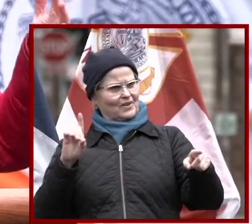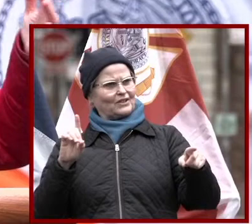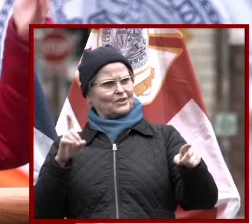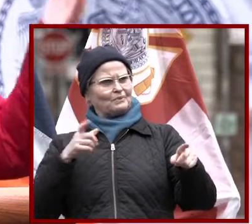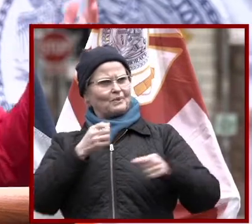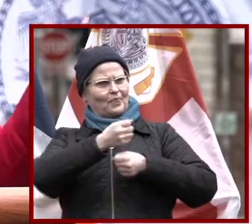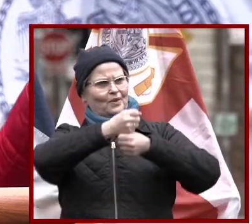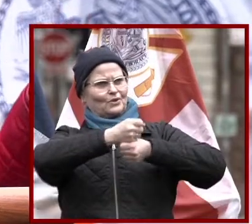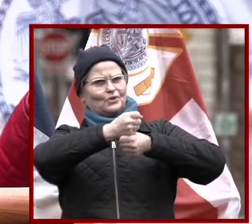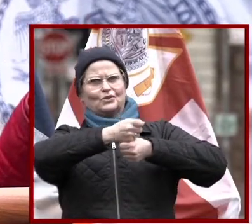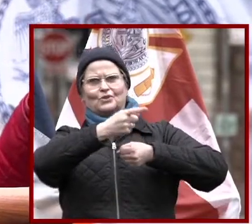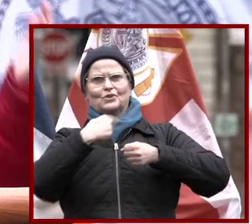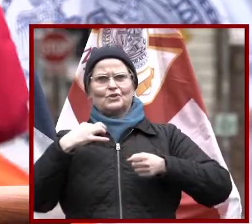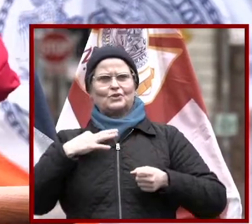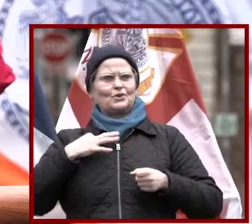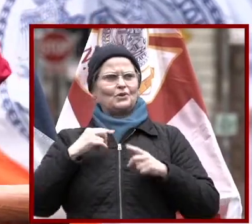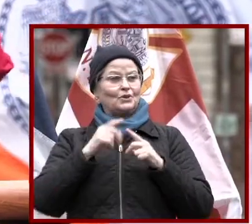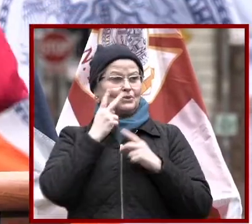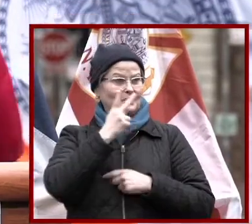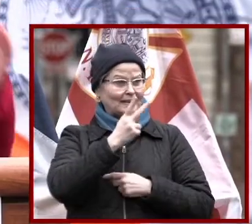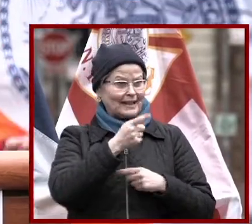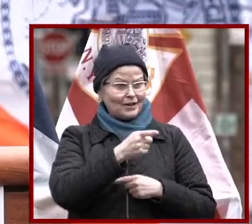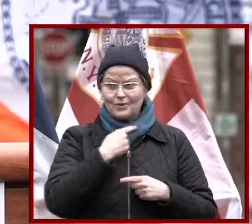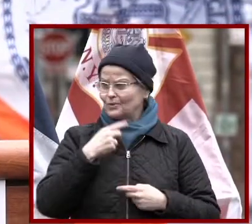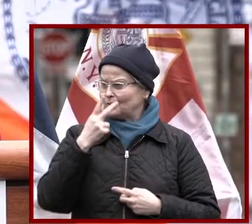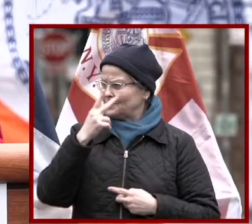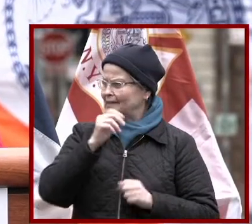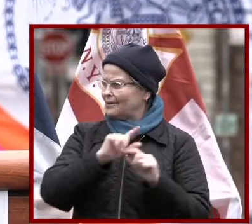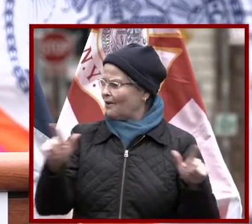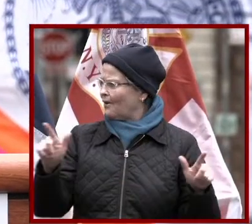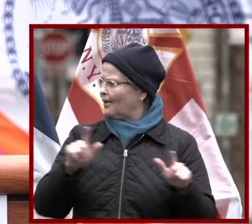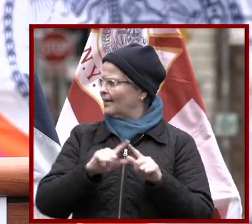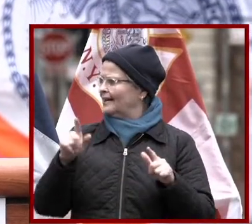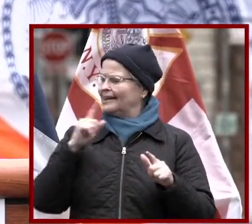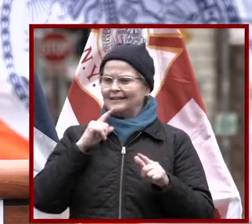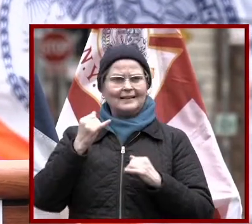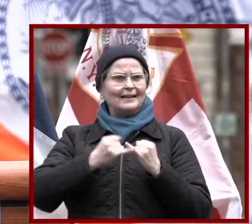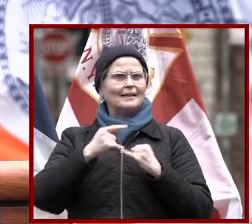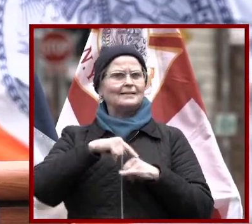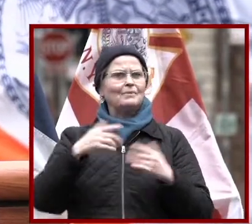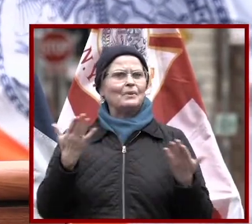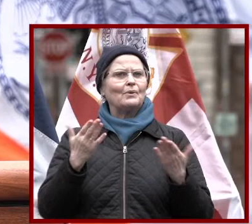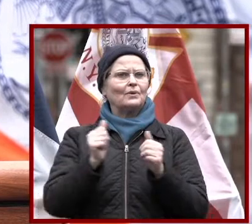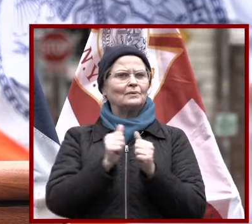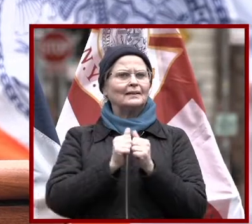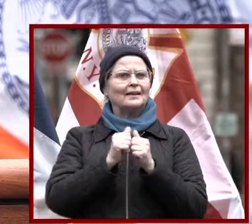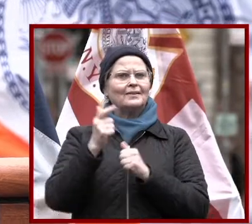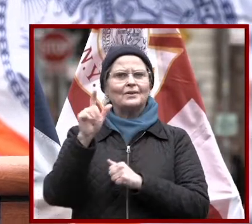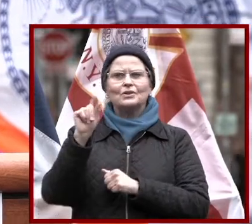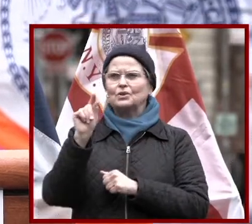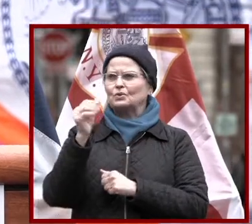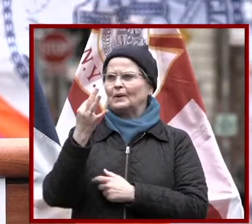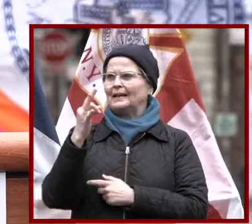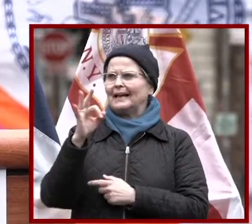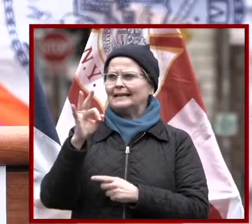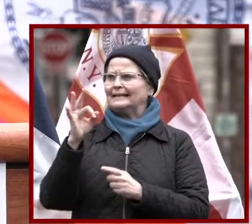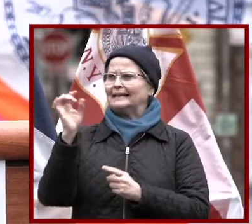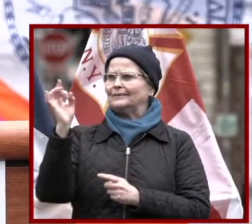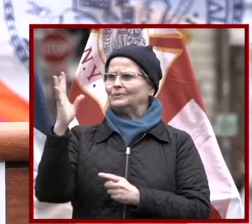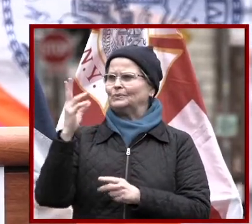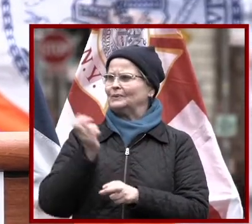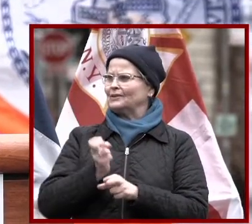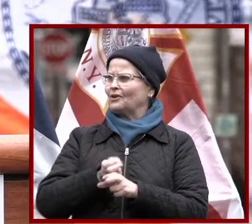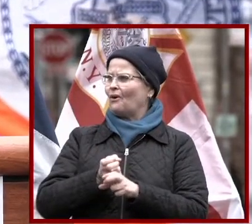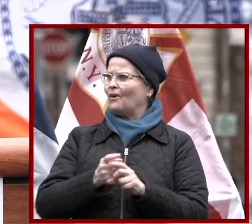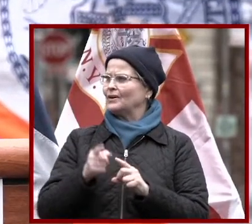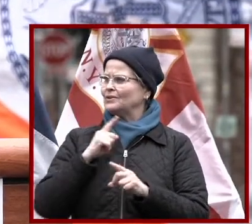you. To see everybody out here again, we haven't been out here since 2019. It was really hard to not